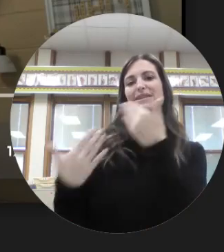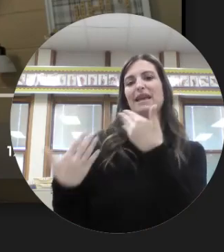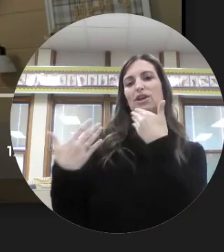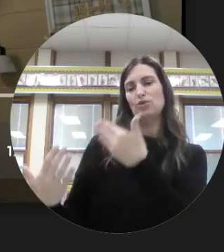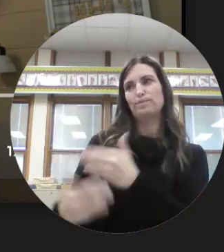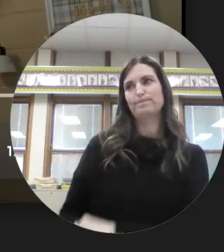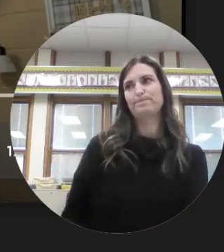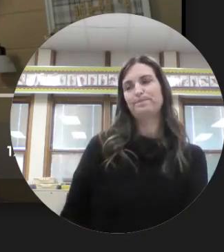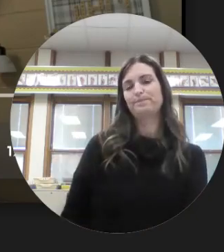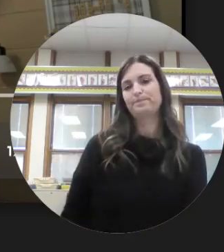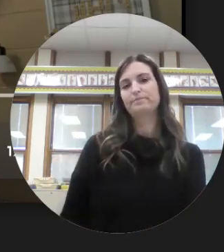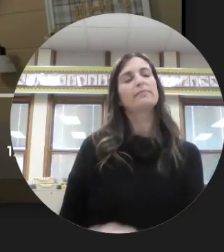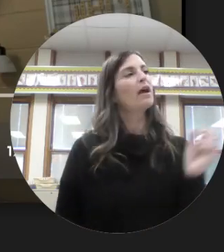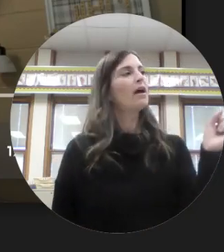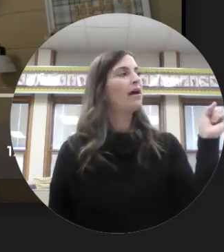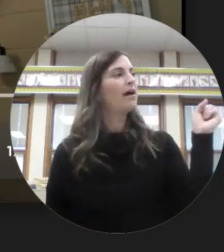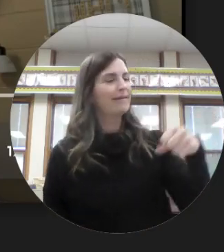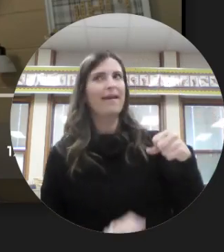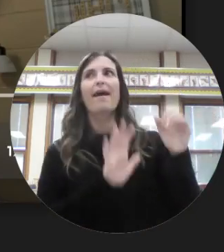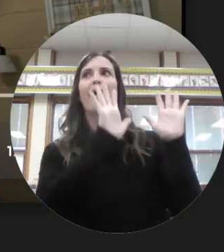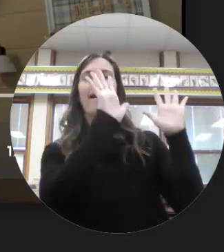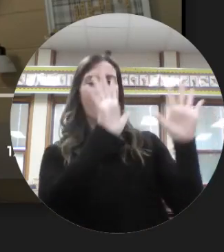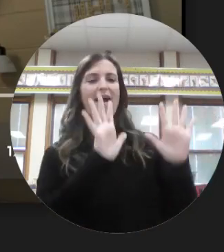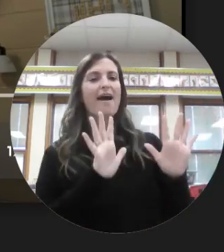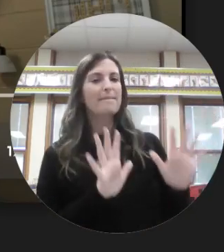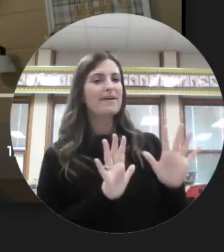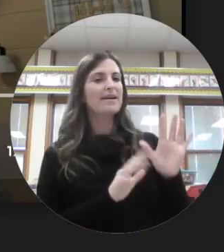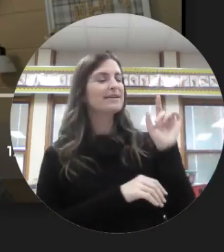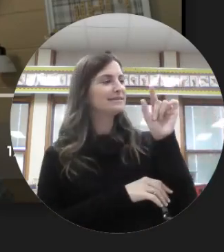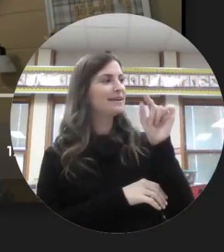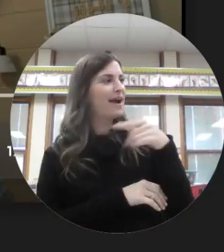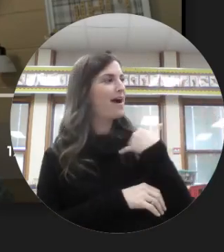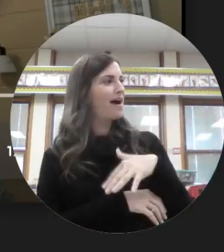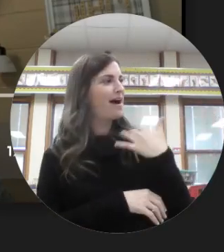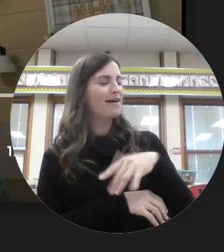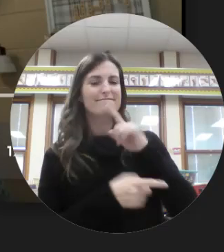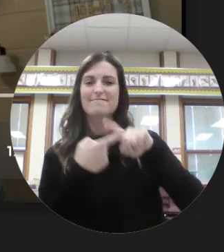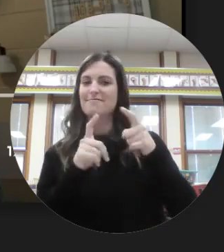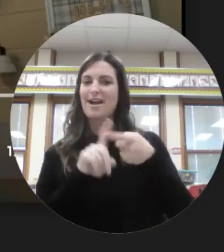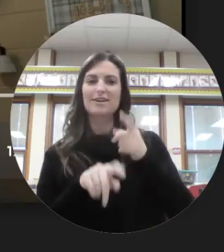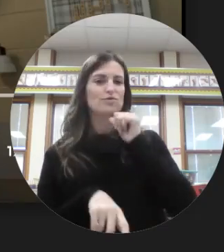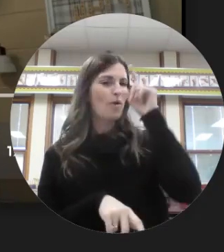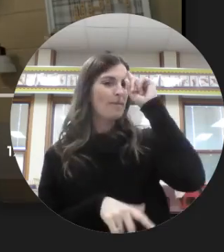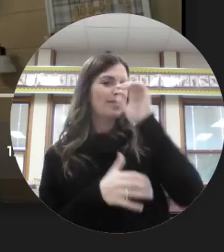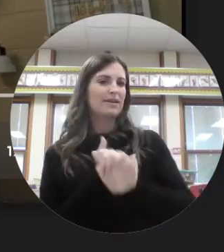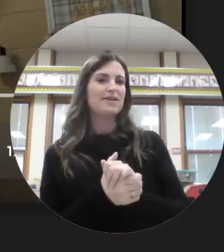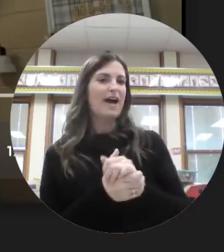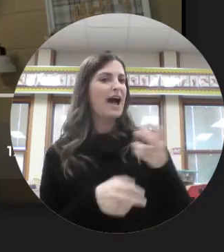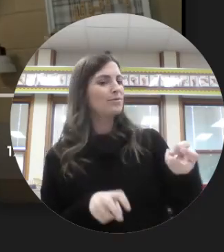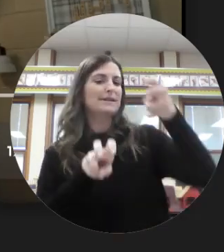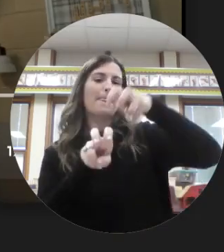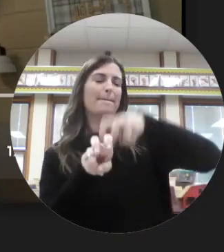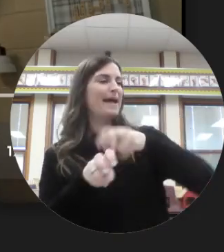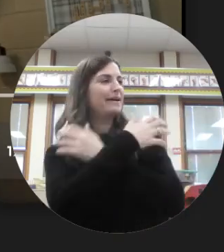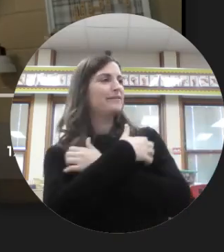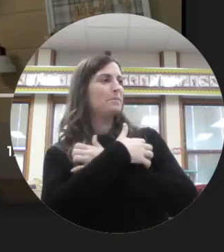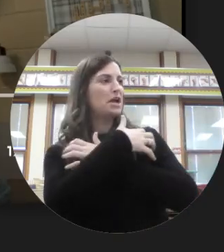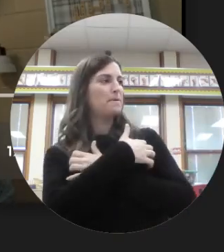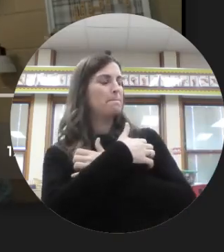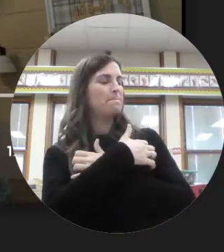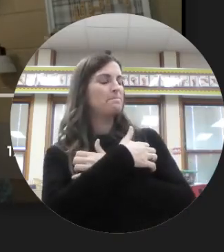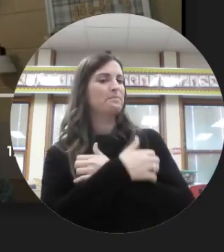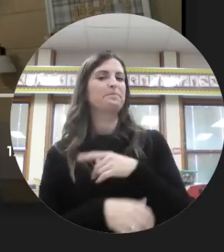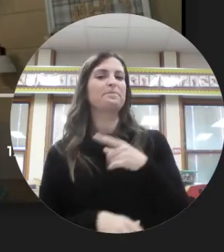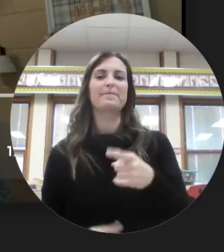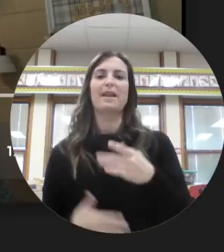much." "Yeah, that was amazing," squeaked the gosling. "My friends won't believe me when I tell them I rode across the island on the back of a bear." "I'm glad